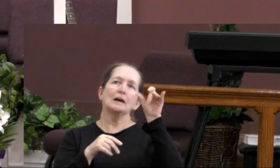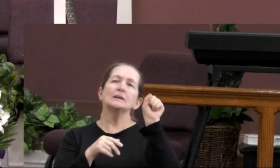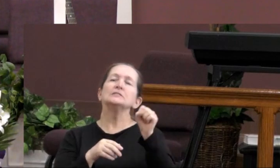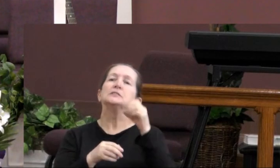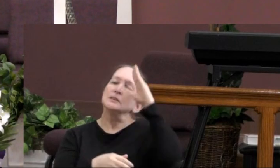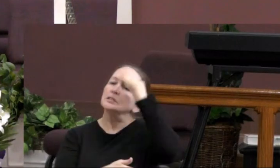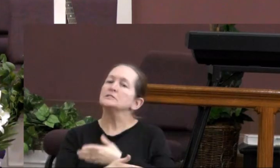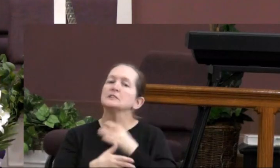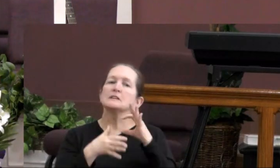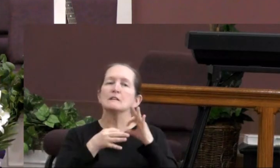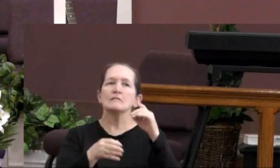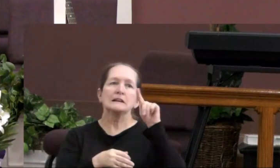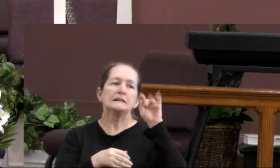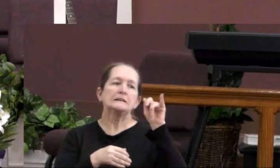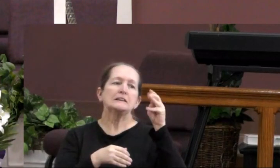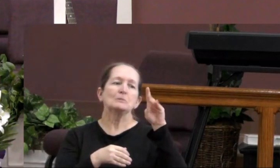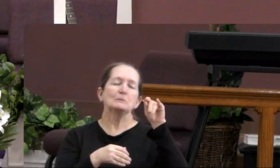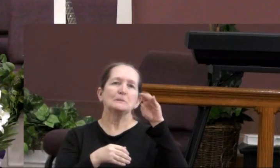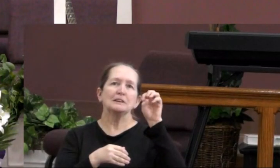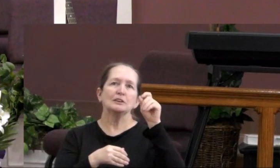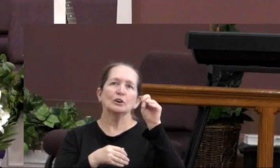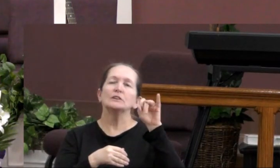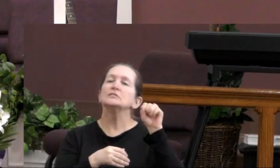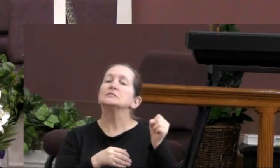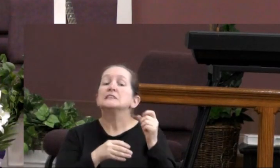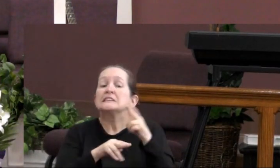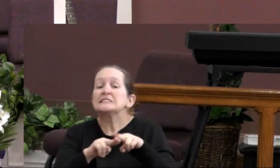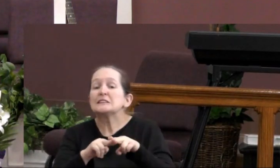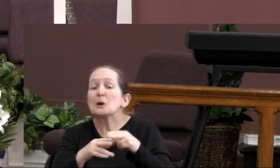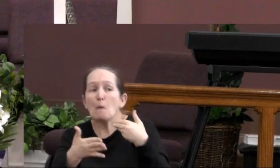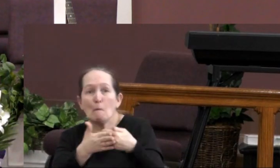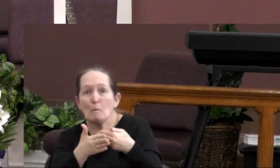of Timaeus, was sitting by the road.